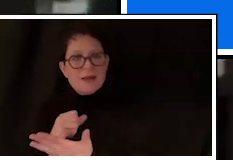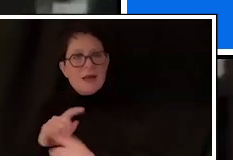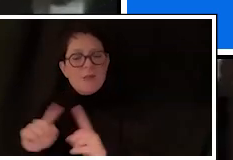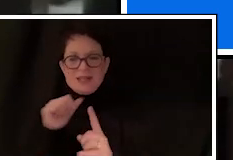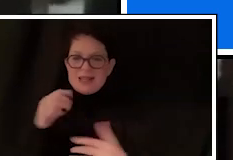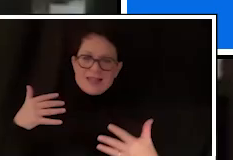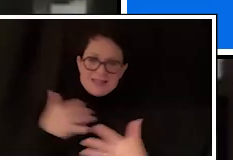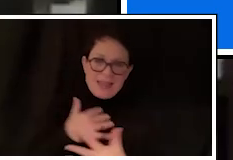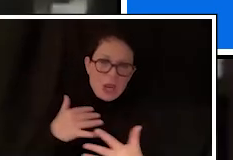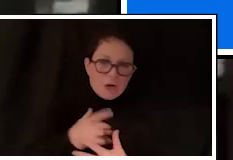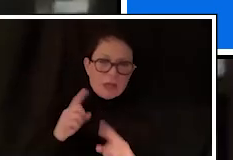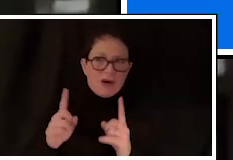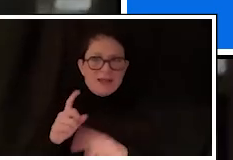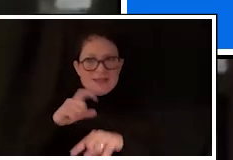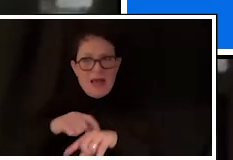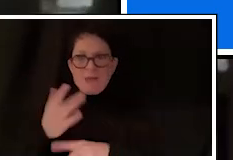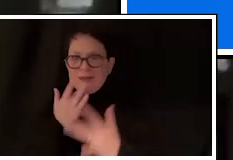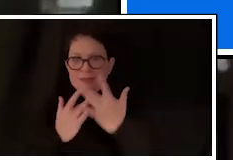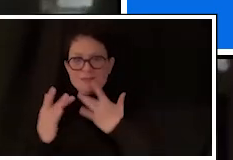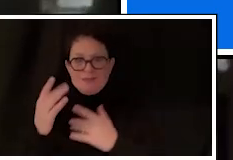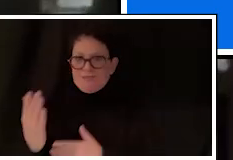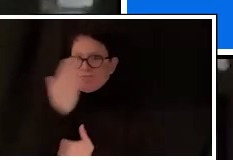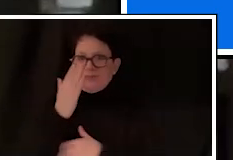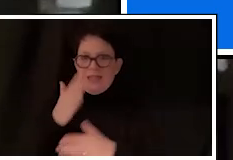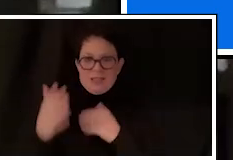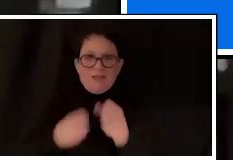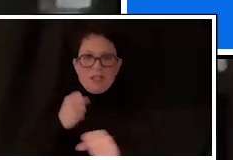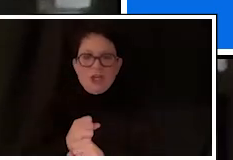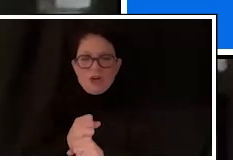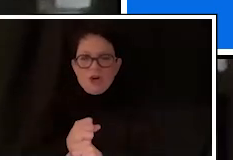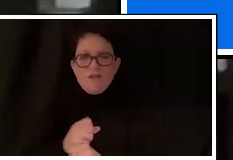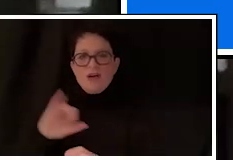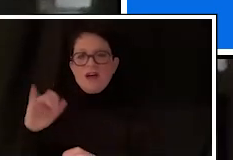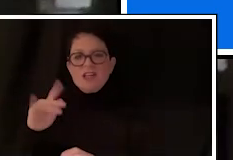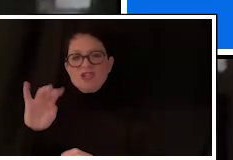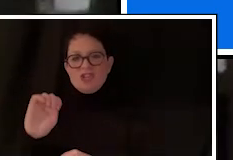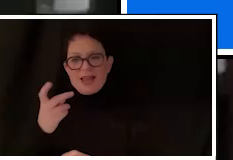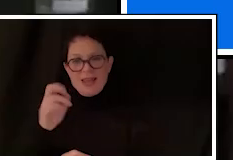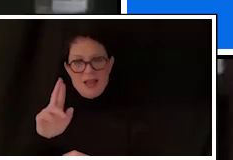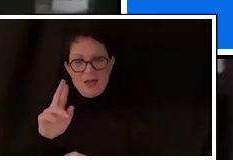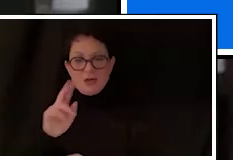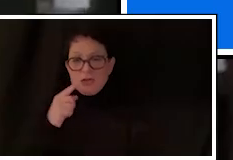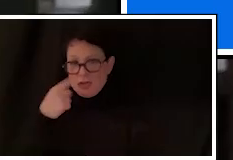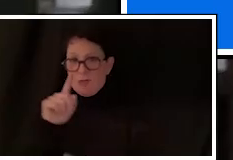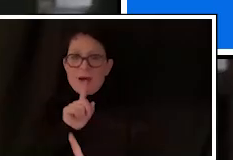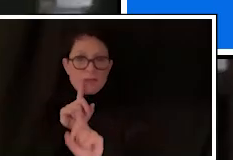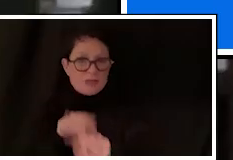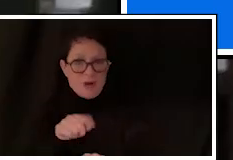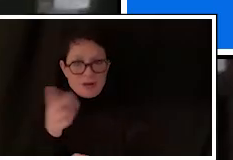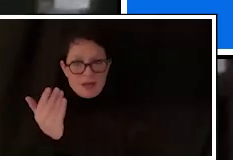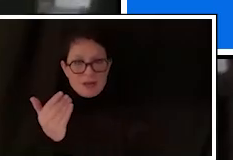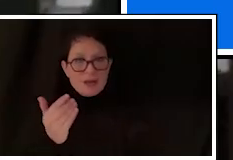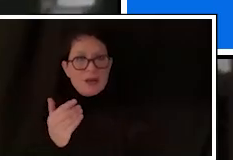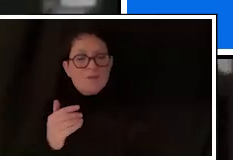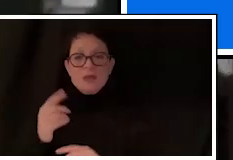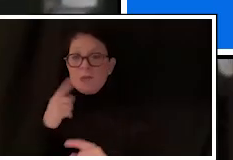as scary as it seemed at first, but I don't know if Jackie or Heather, if you want to just kind of respond to that. And what if people didn't